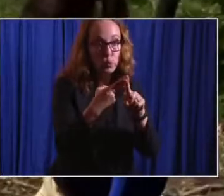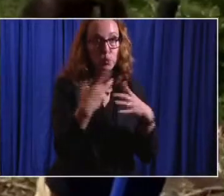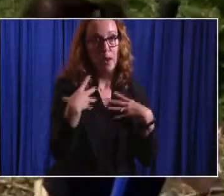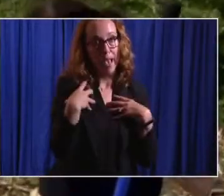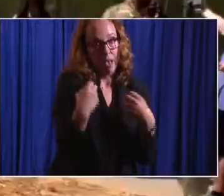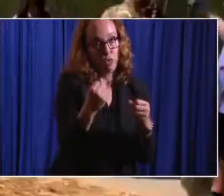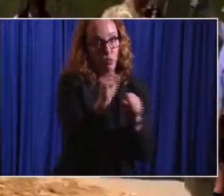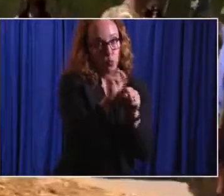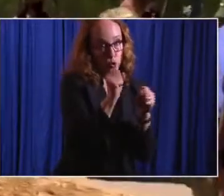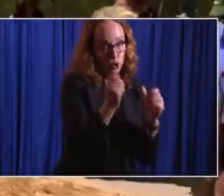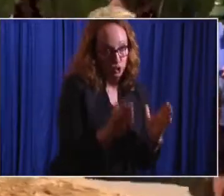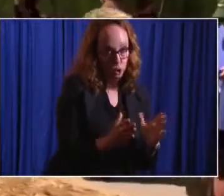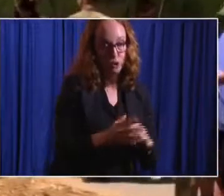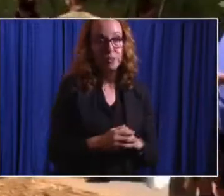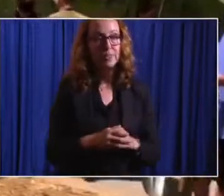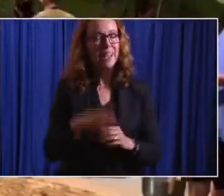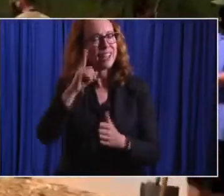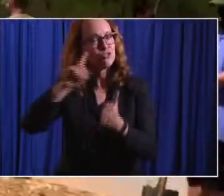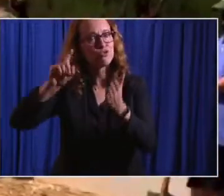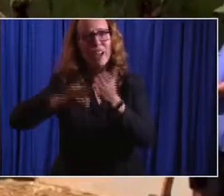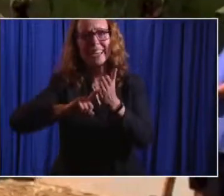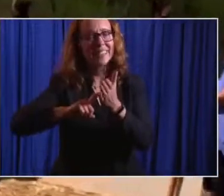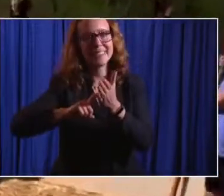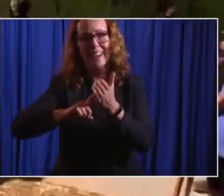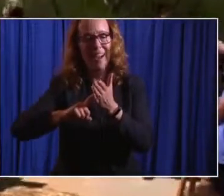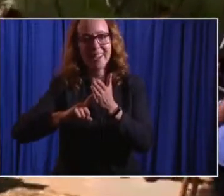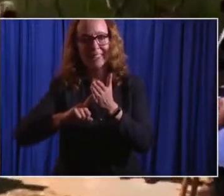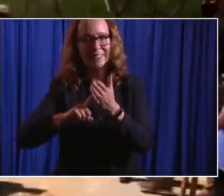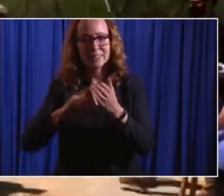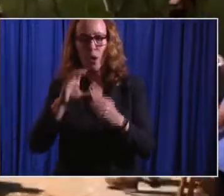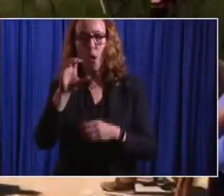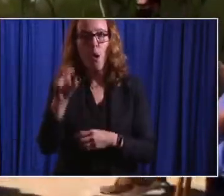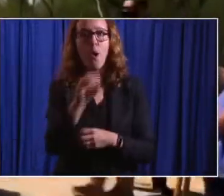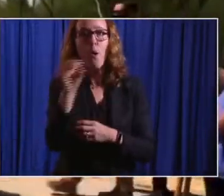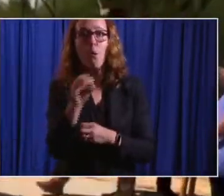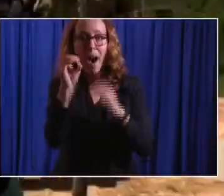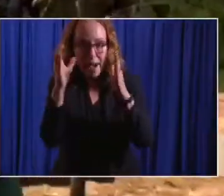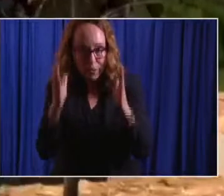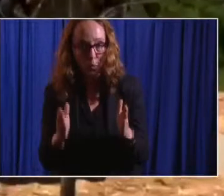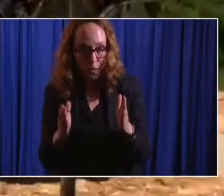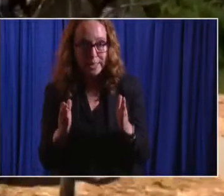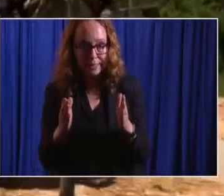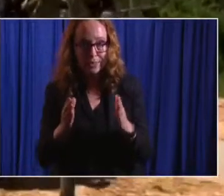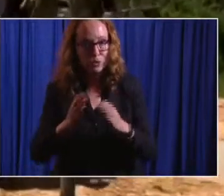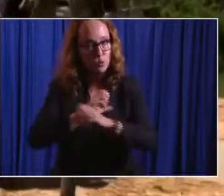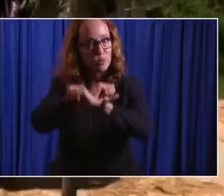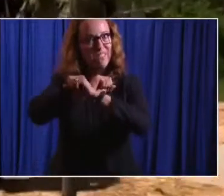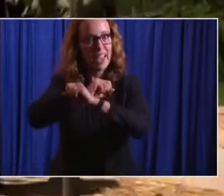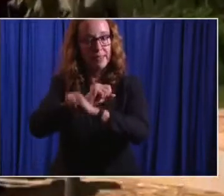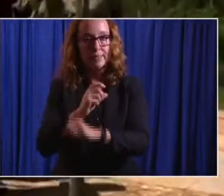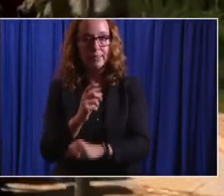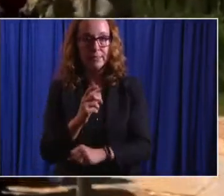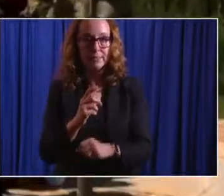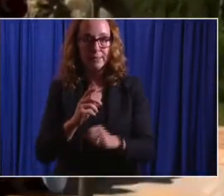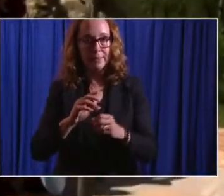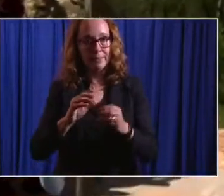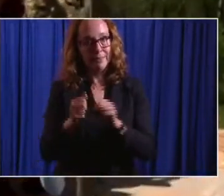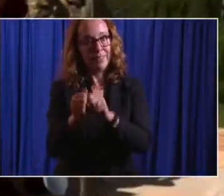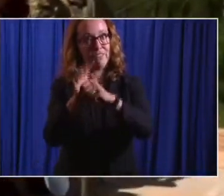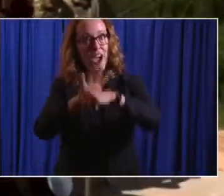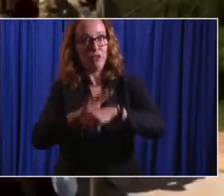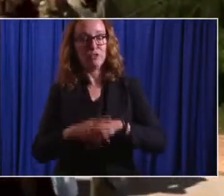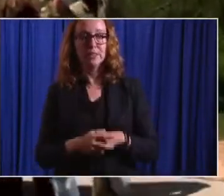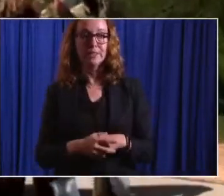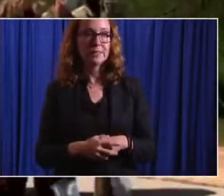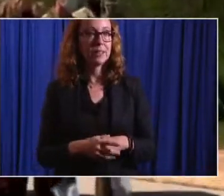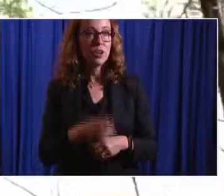selfless actions of Ohioans to slow the spread of the coronavirus. We selected the Great Seal State Park for the COVID-19 Pandemic